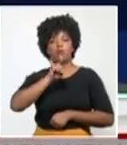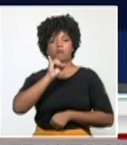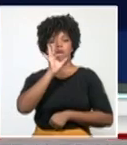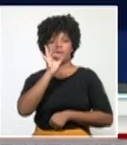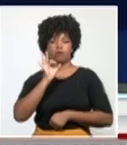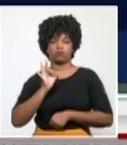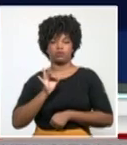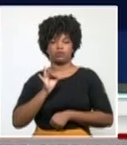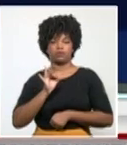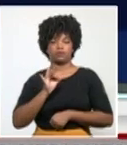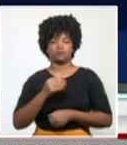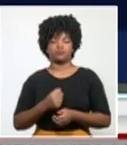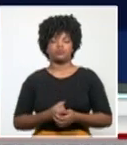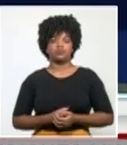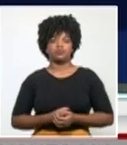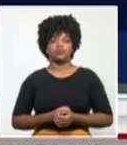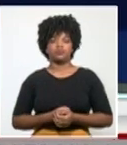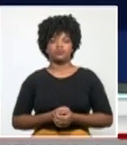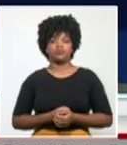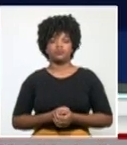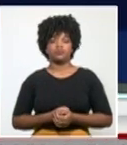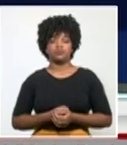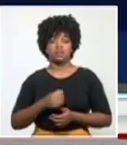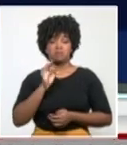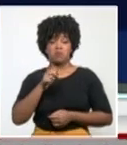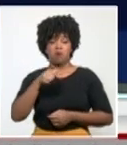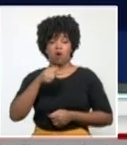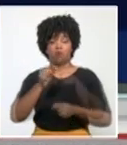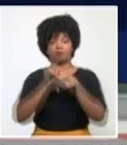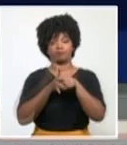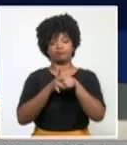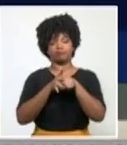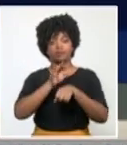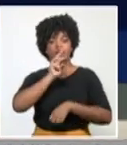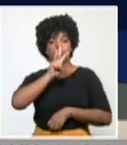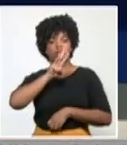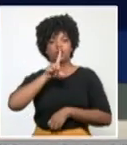for 3.83% of the people studied.